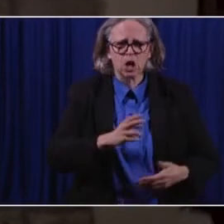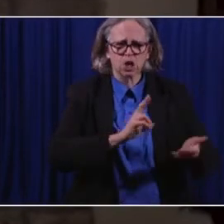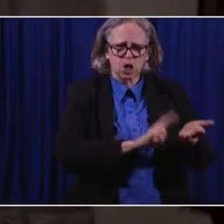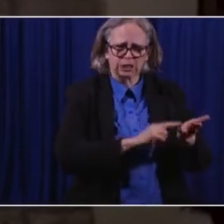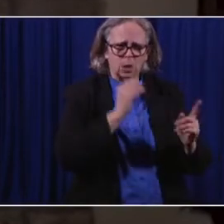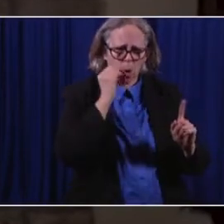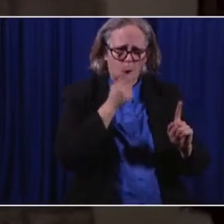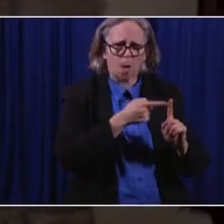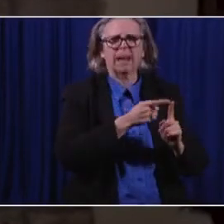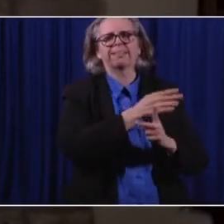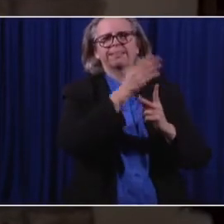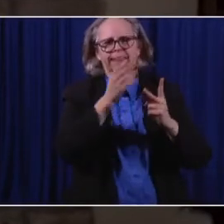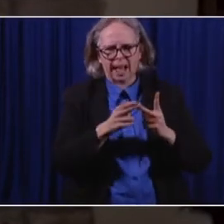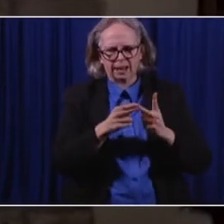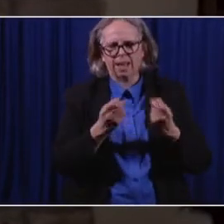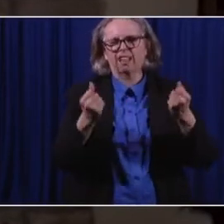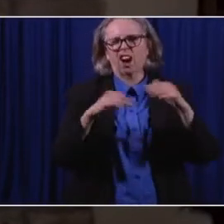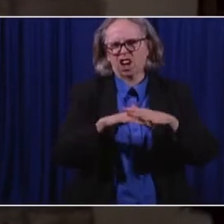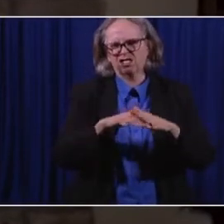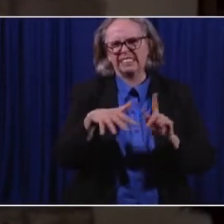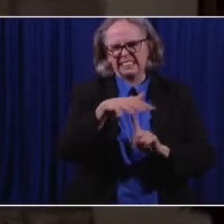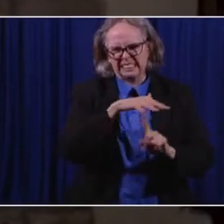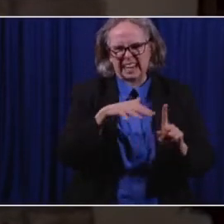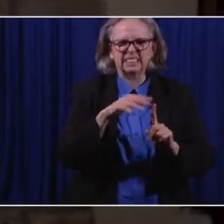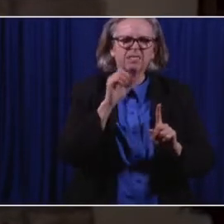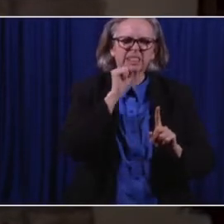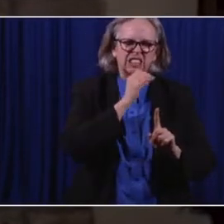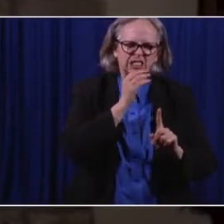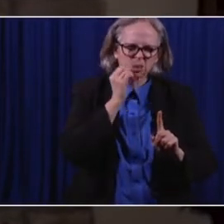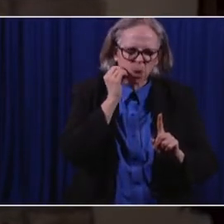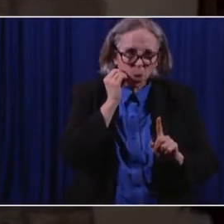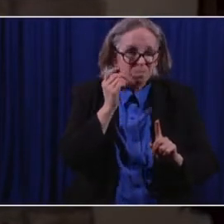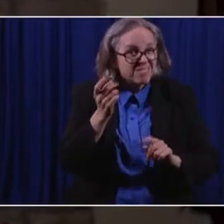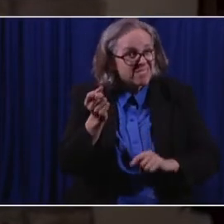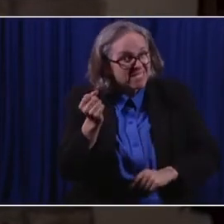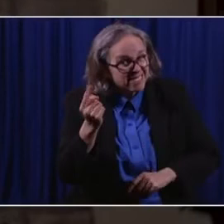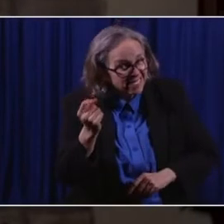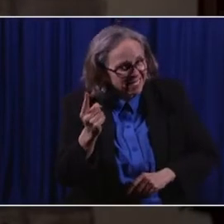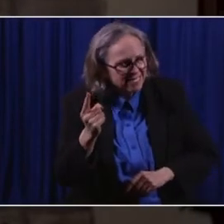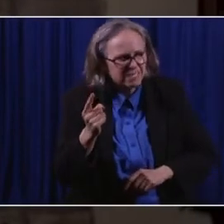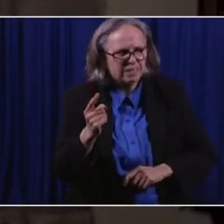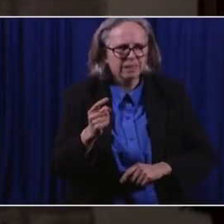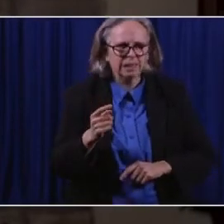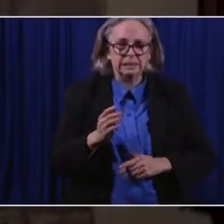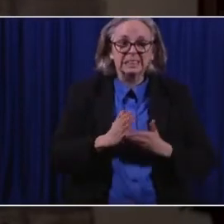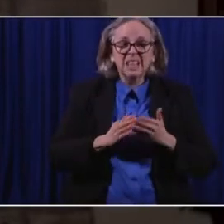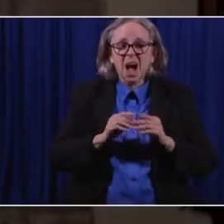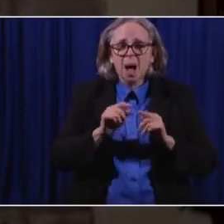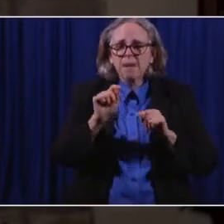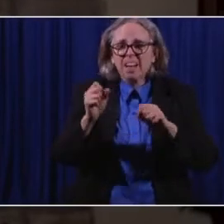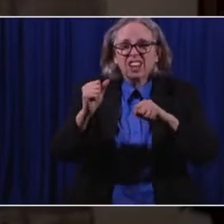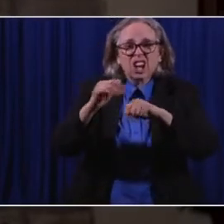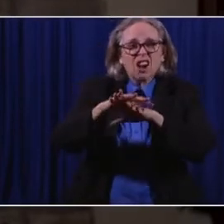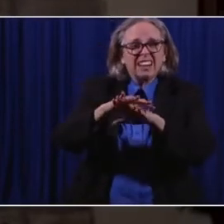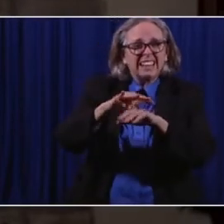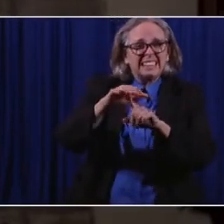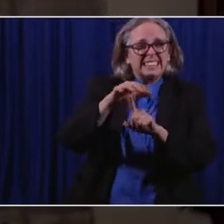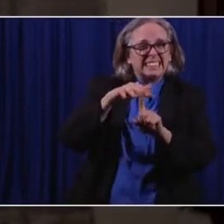Now, some of those congregate care settings who might not have signed up with one of these four pharmacy